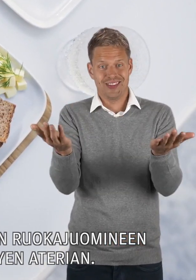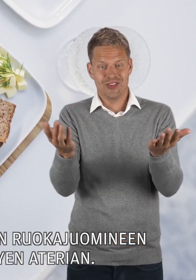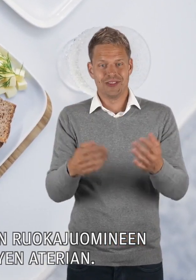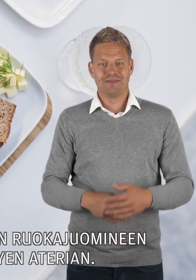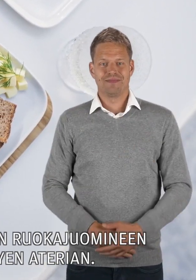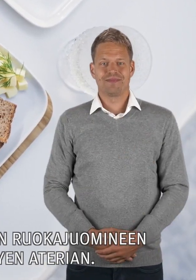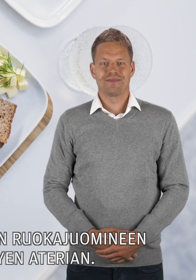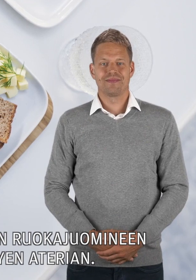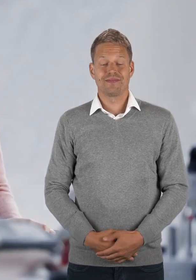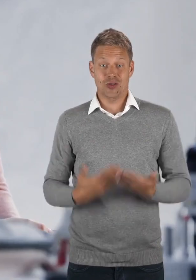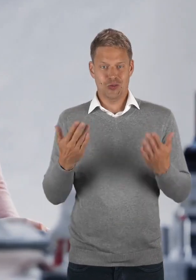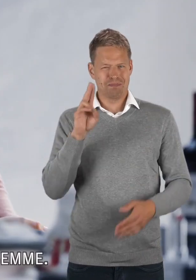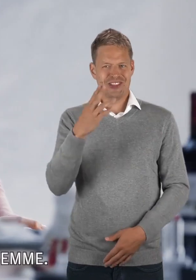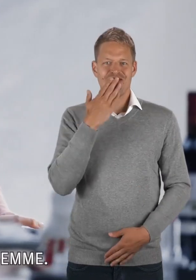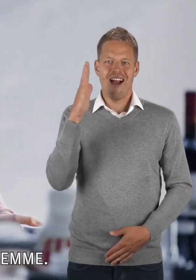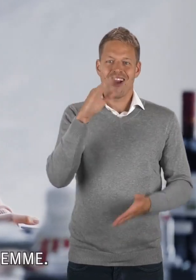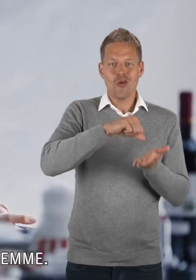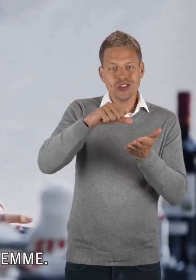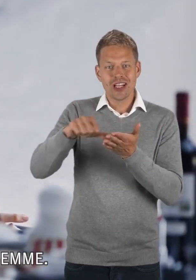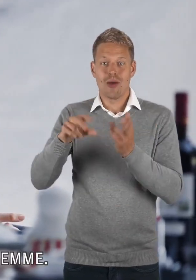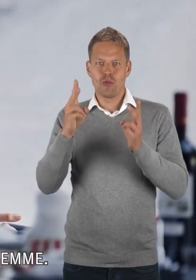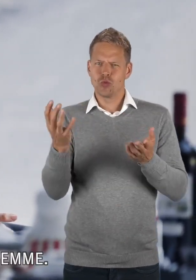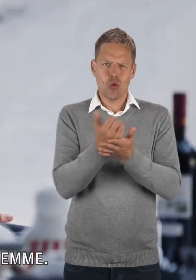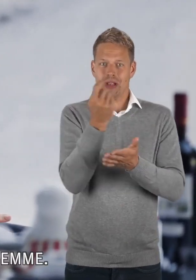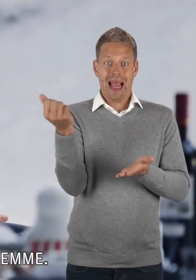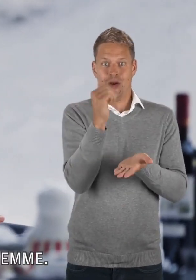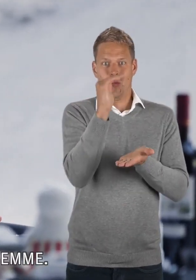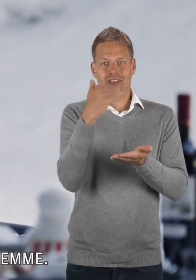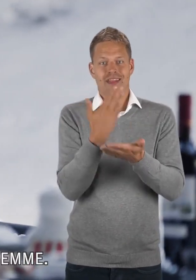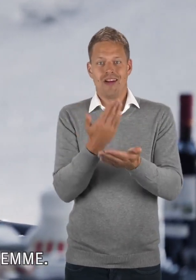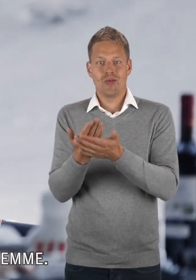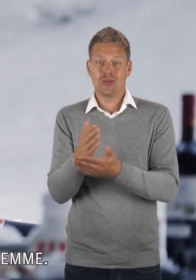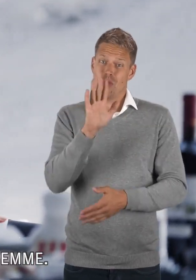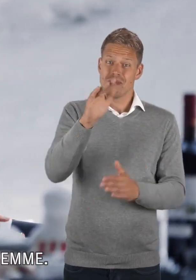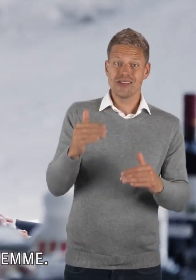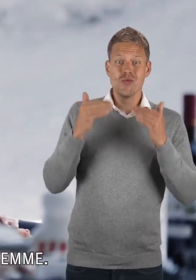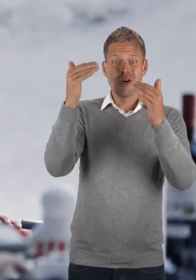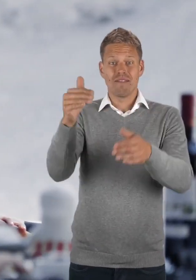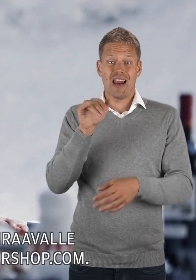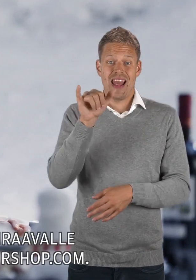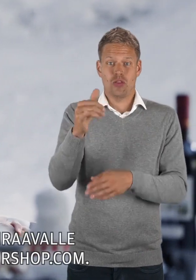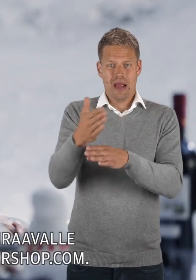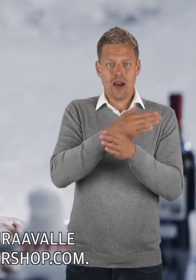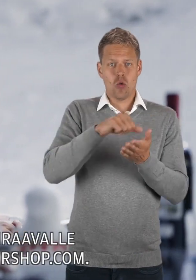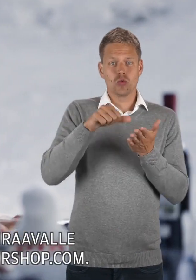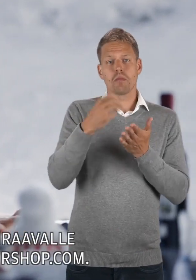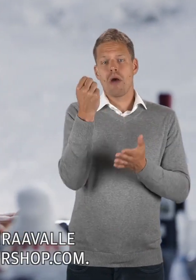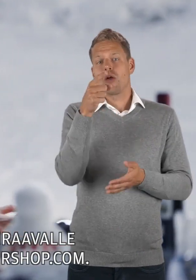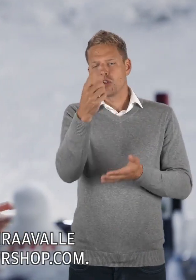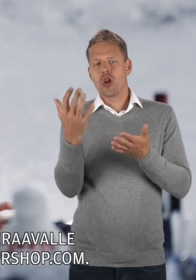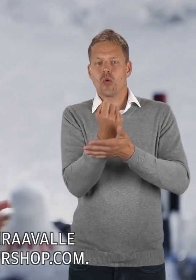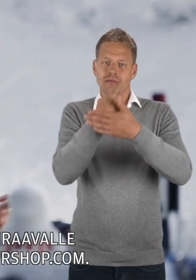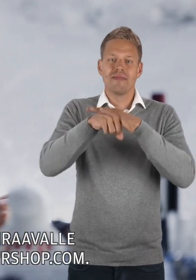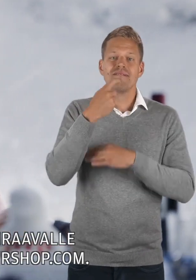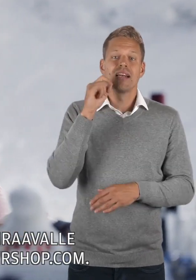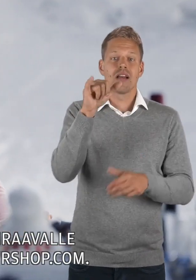toisen kevyen aterian. Nyt on hyvä aika tehdä ostoksia ja hyödyntää edulliset tarjouksemme. Runsaat